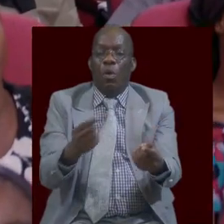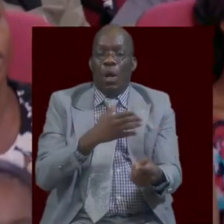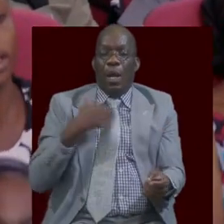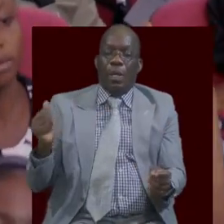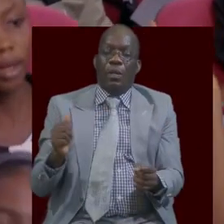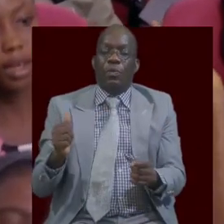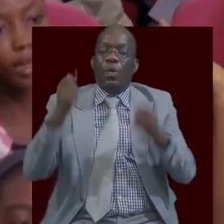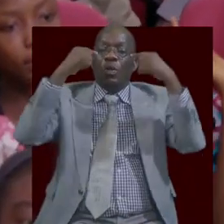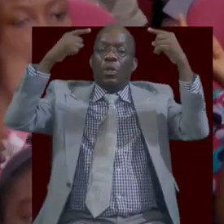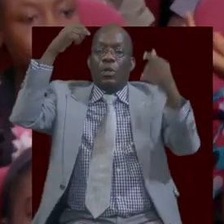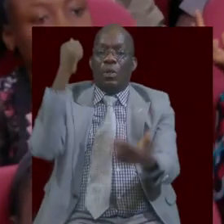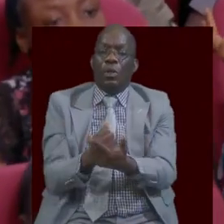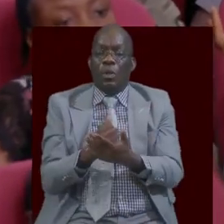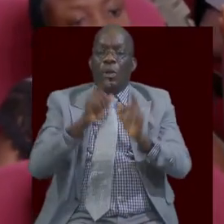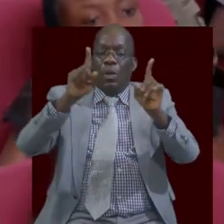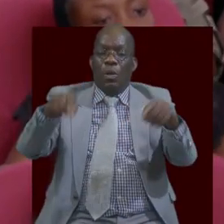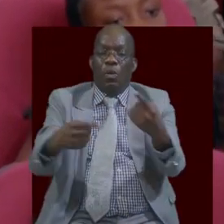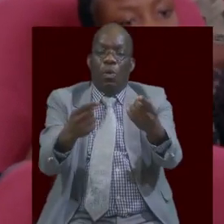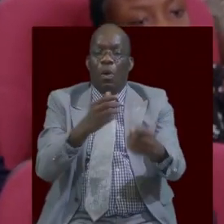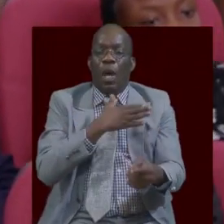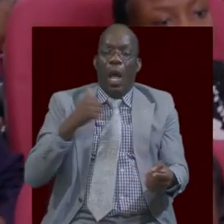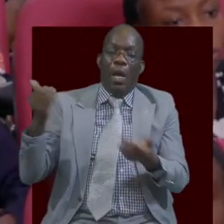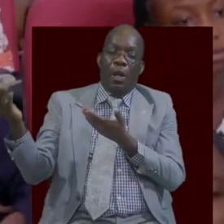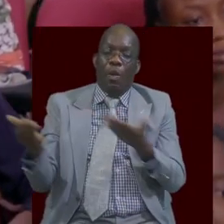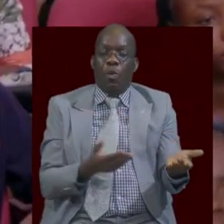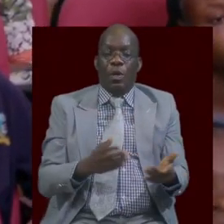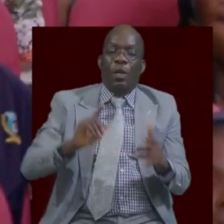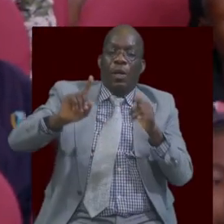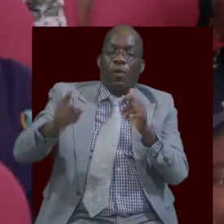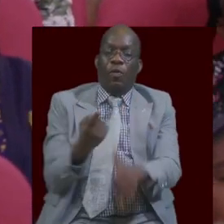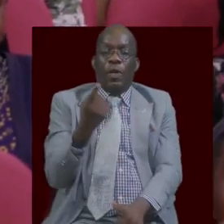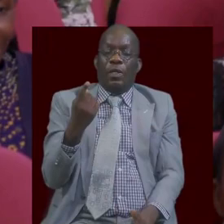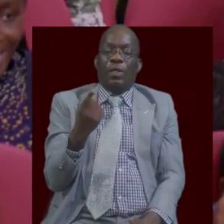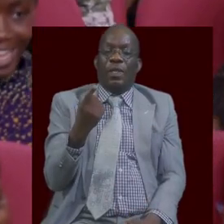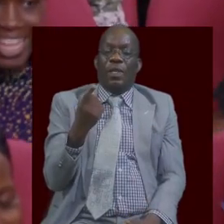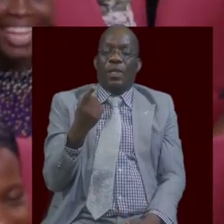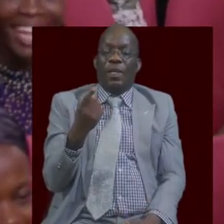succeed. Go and bring first class back home.